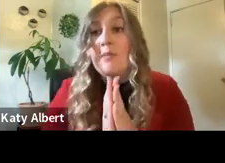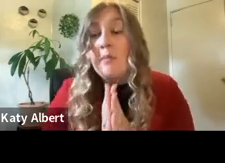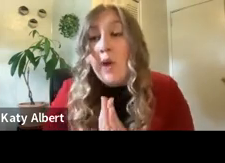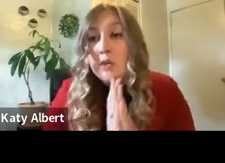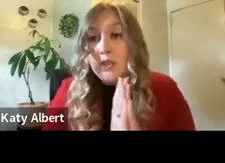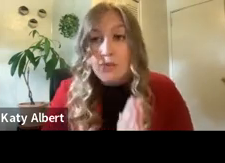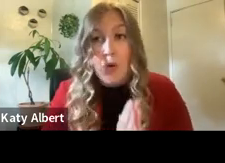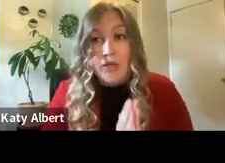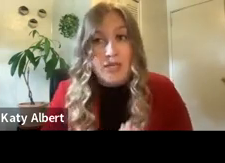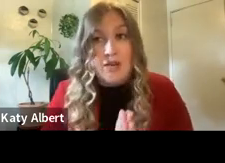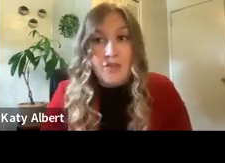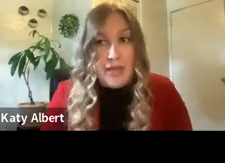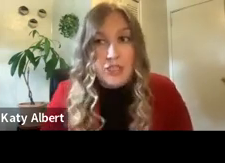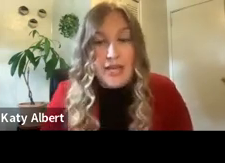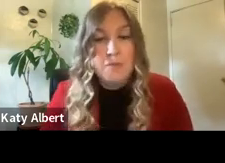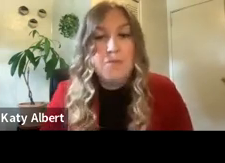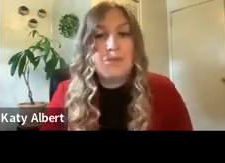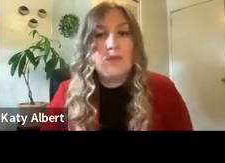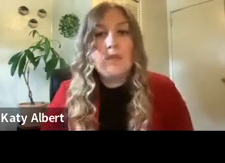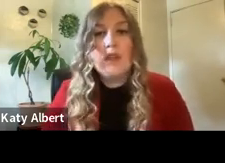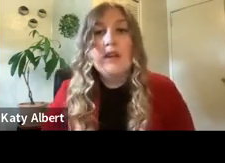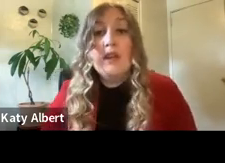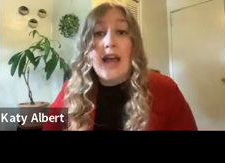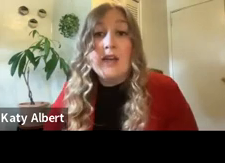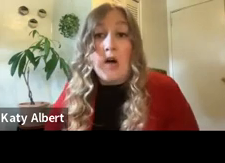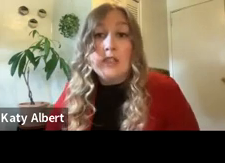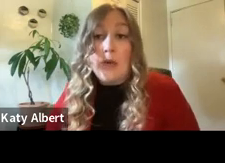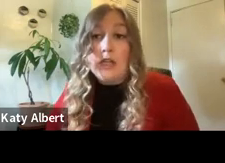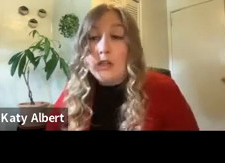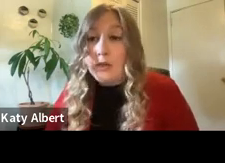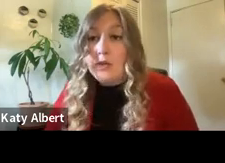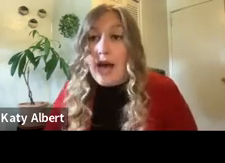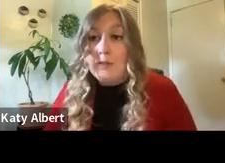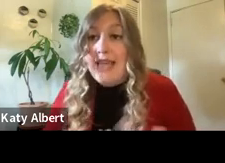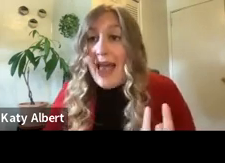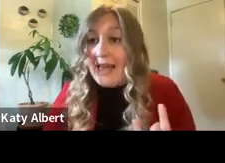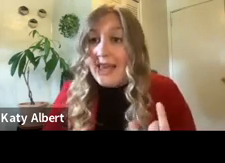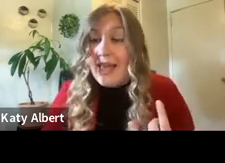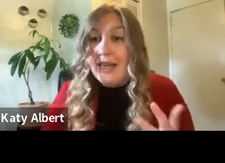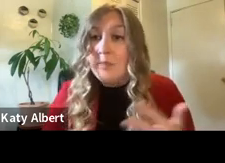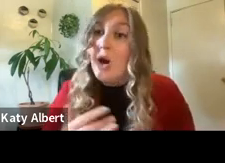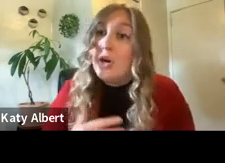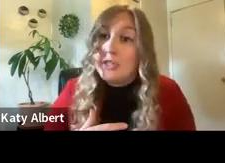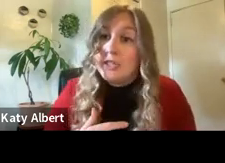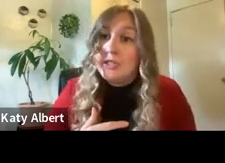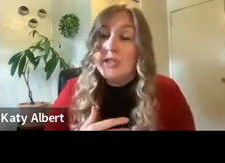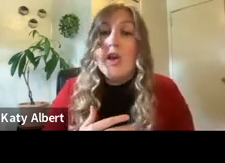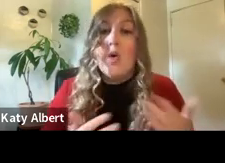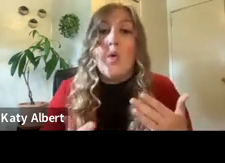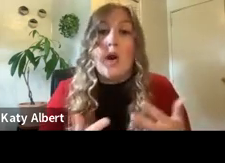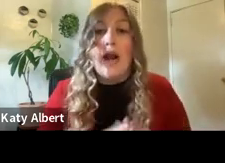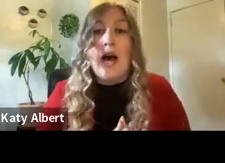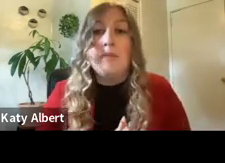all of the most important information. That can also include tagging any